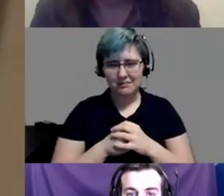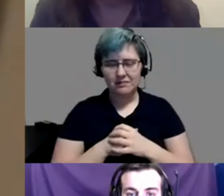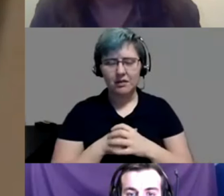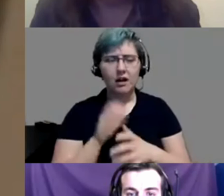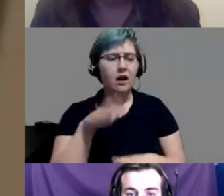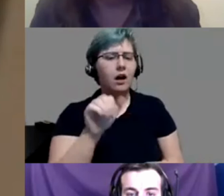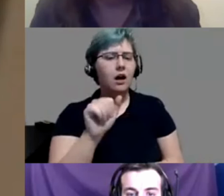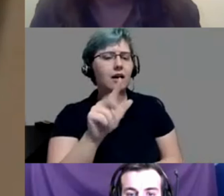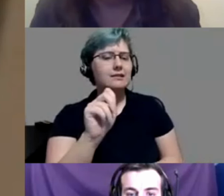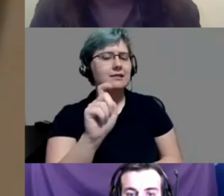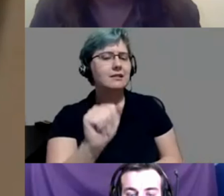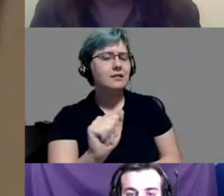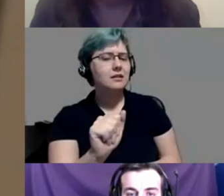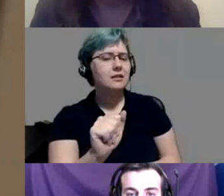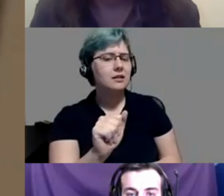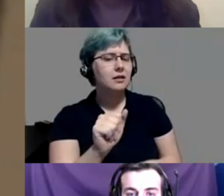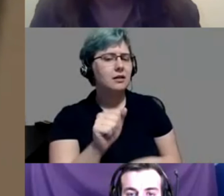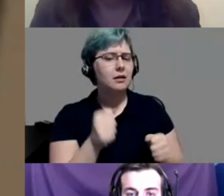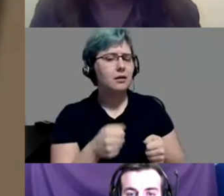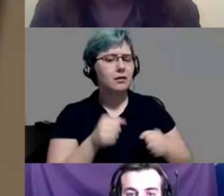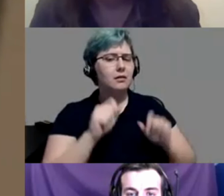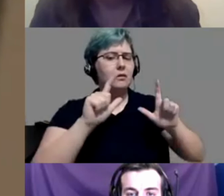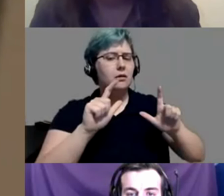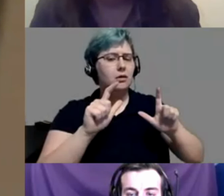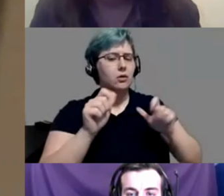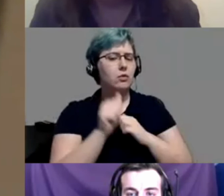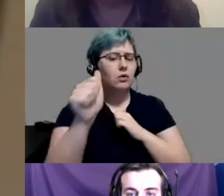up remote support videos on YouTube.